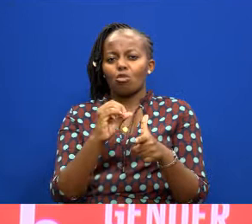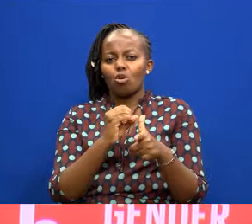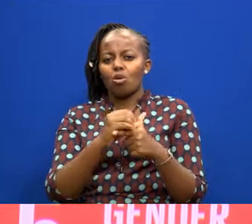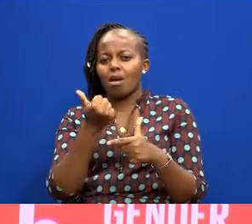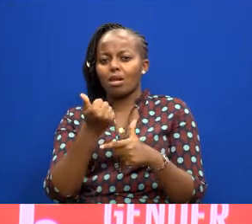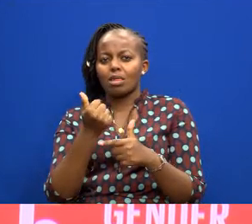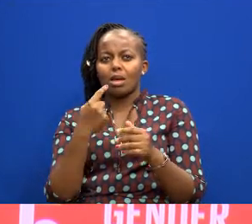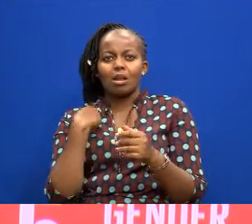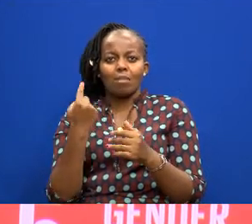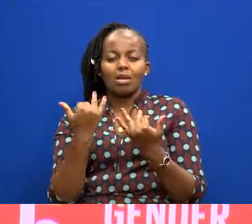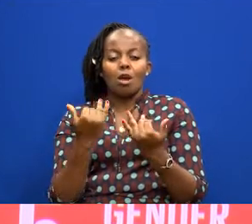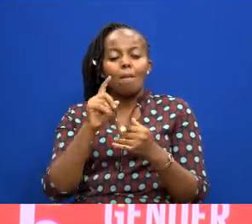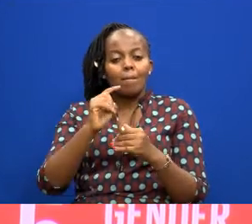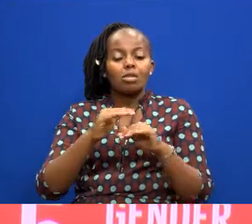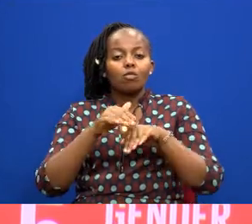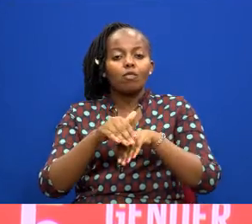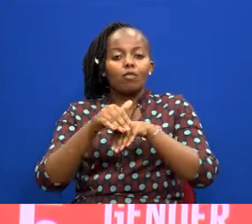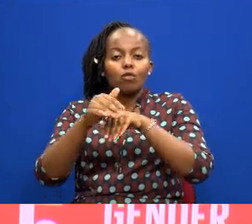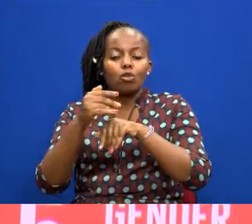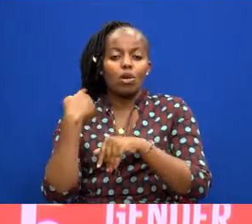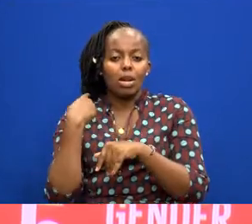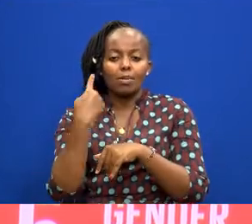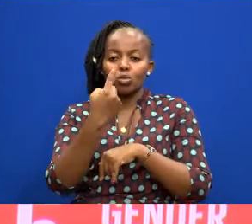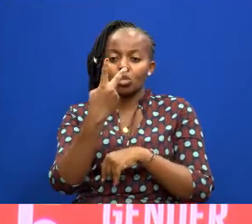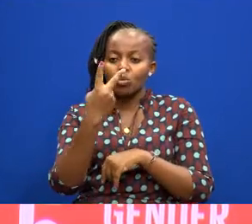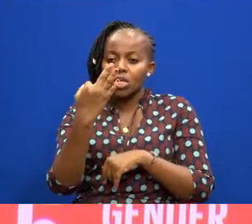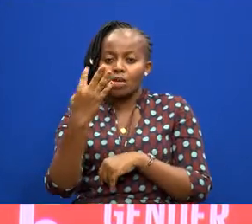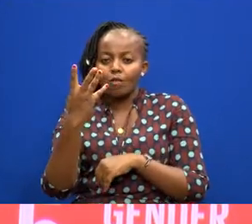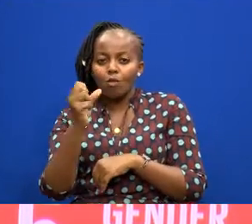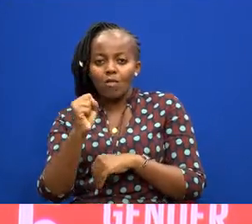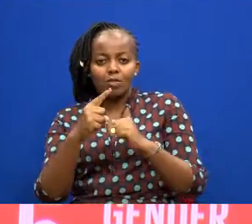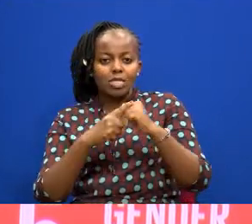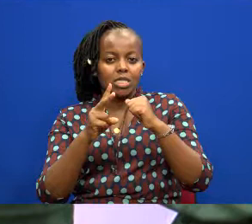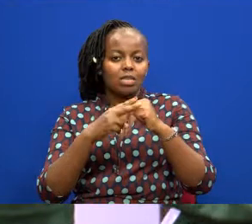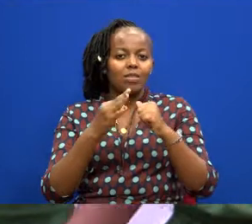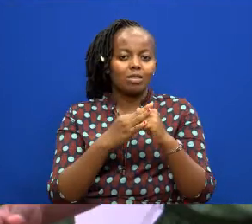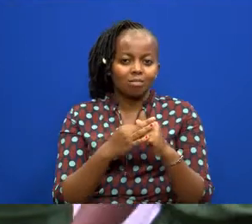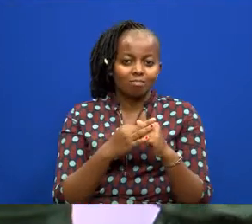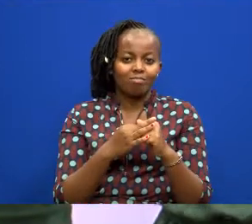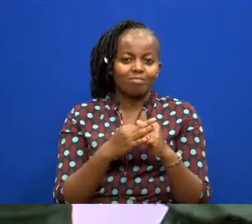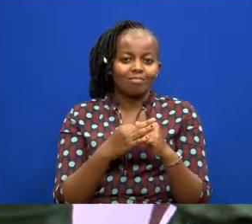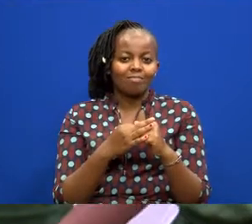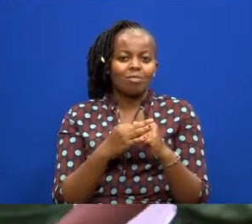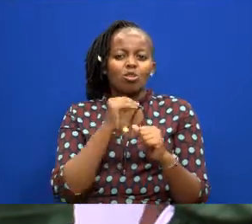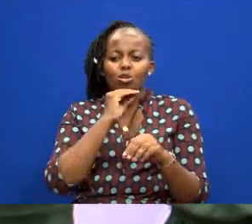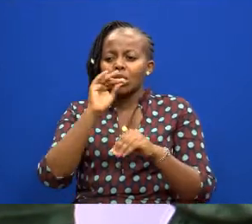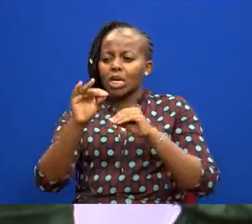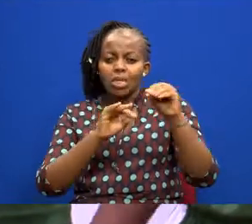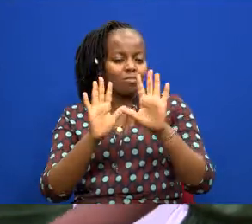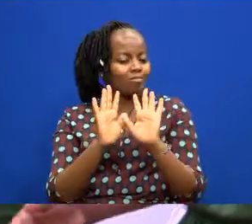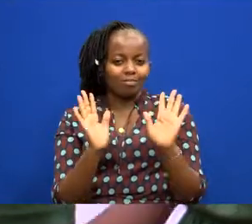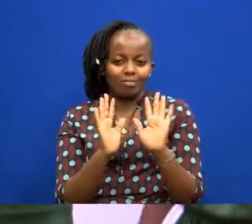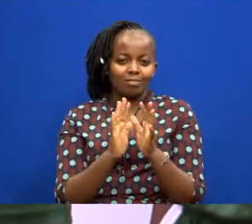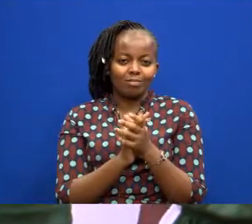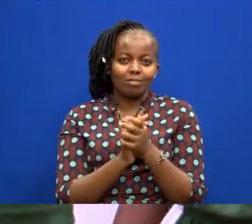follow the numbers with the sequence. So it has to be from number 1, 2, 3, 4, 5, 6, 7, then 8. So when you want to